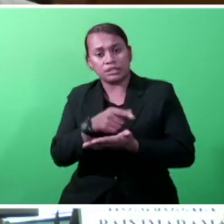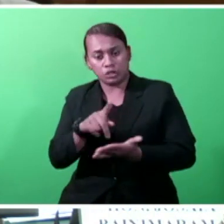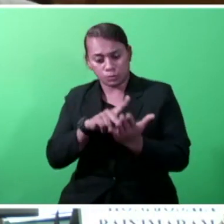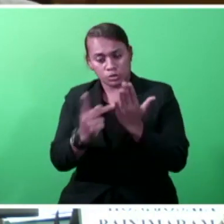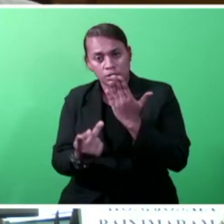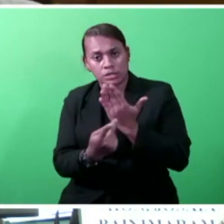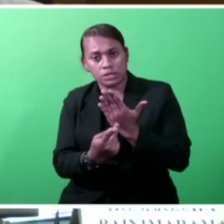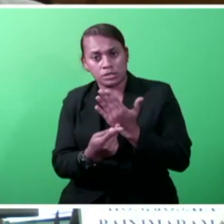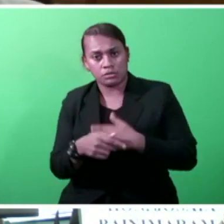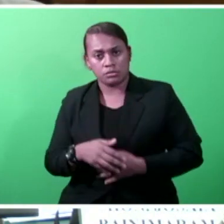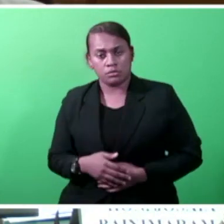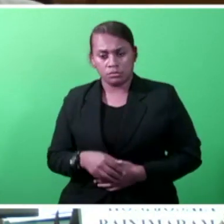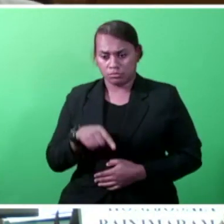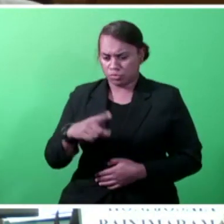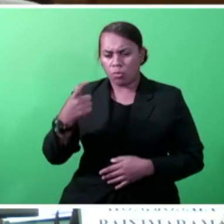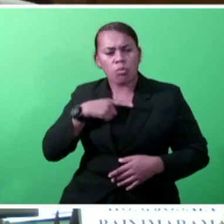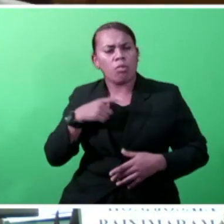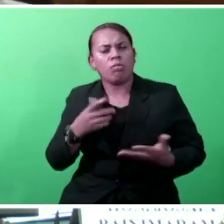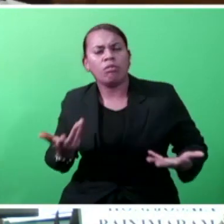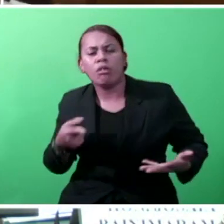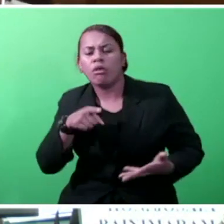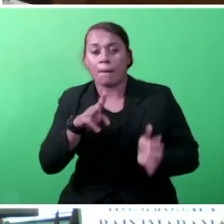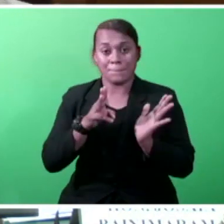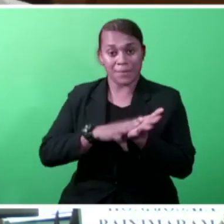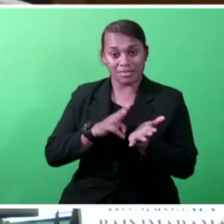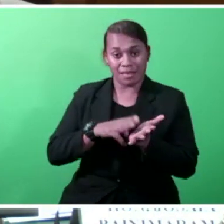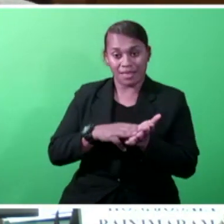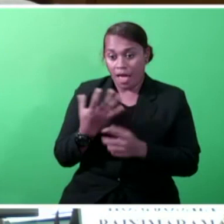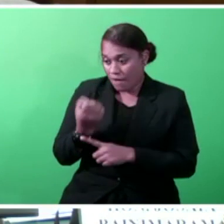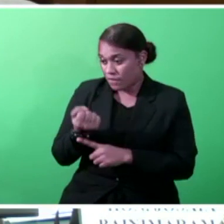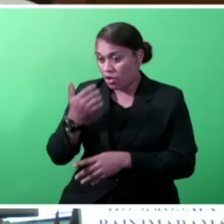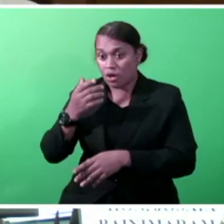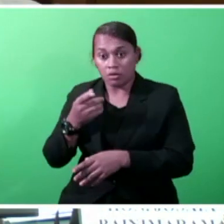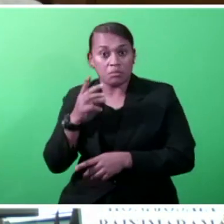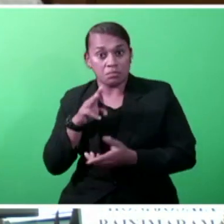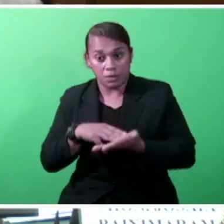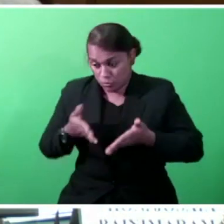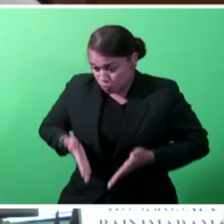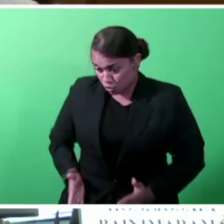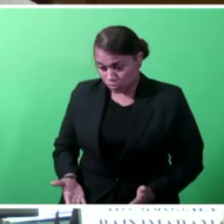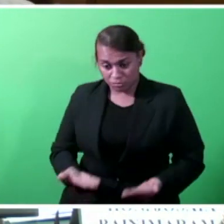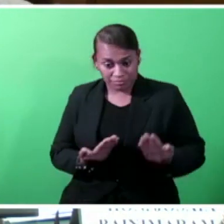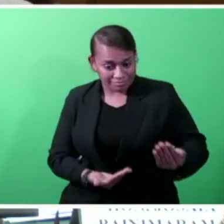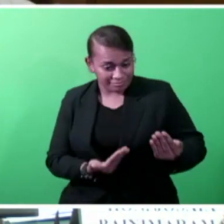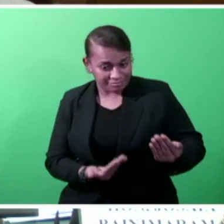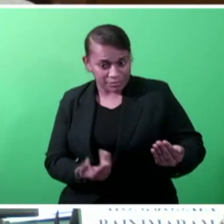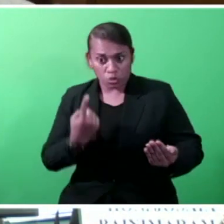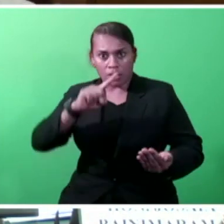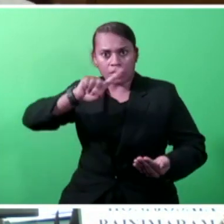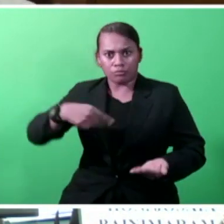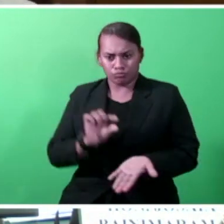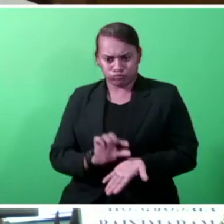fundamentally the mother of the child is entitled to $1,000 upon the birth of a child if the mother earns less